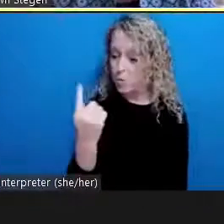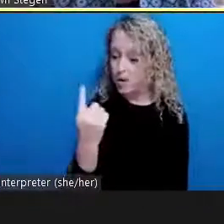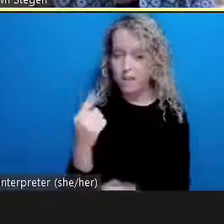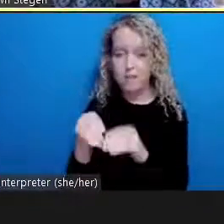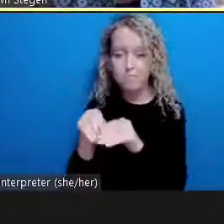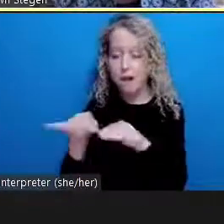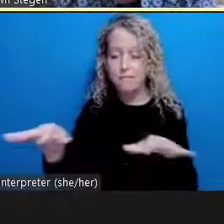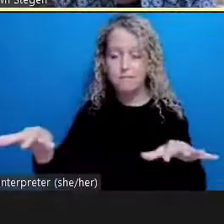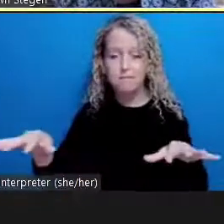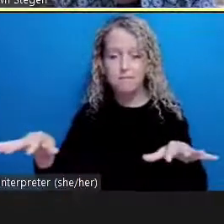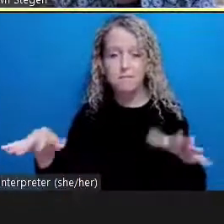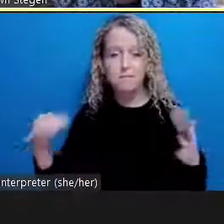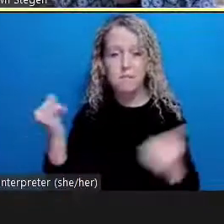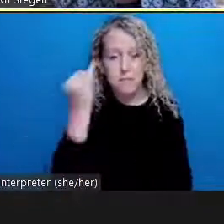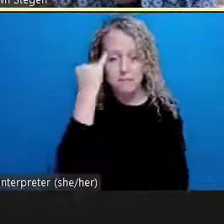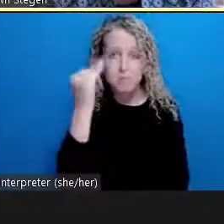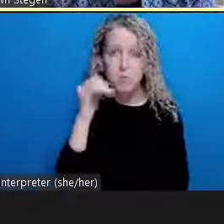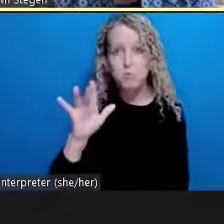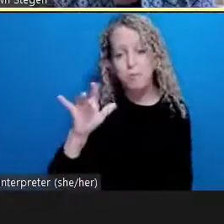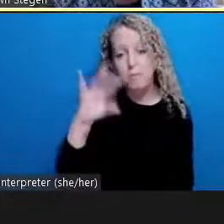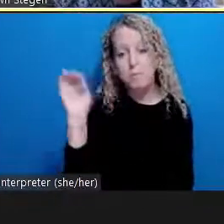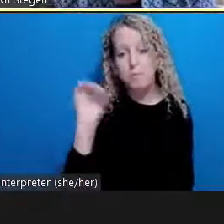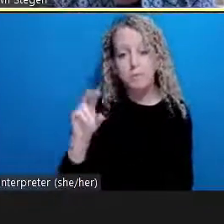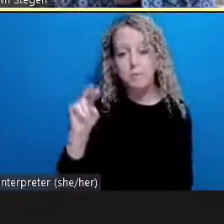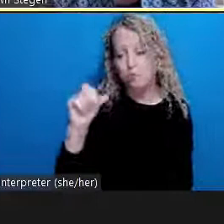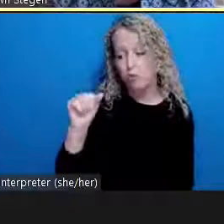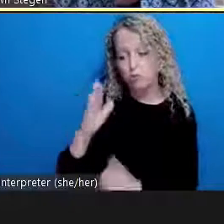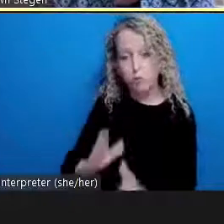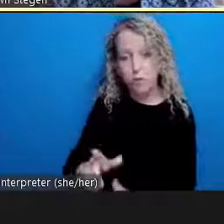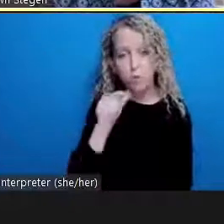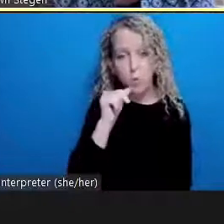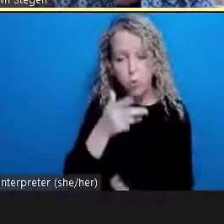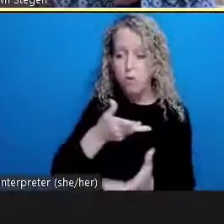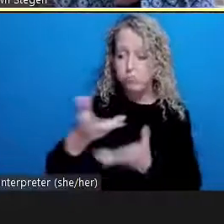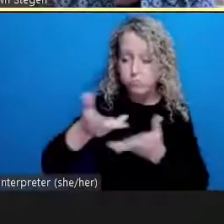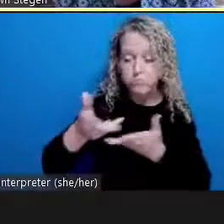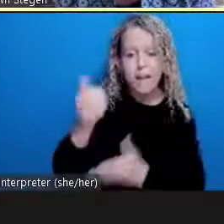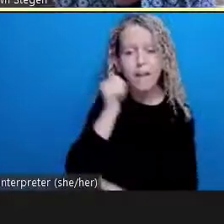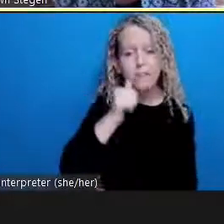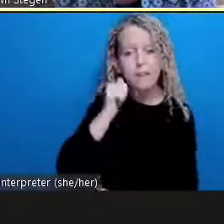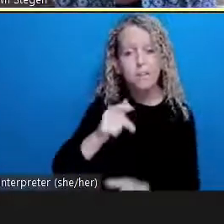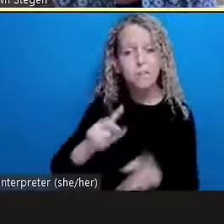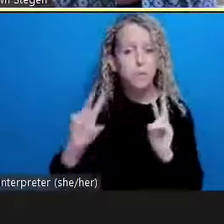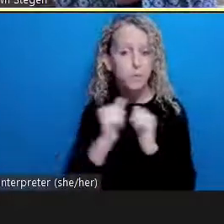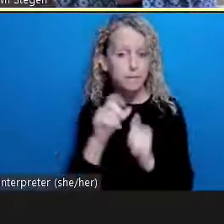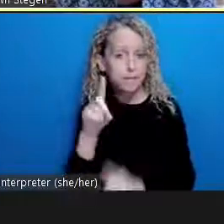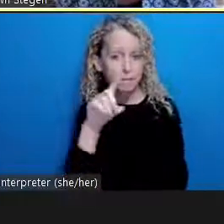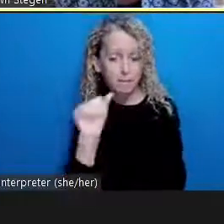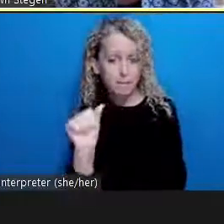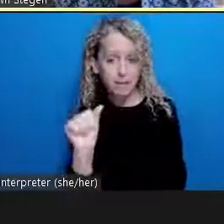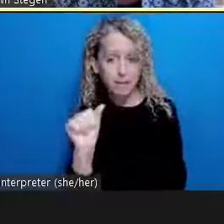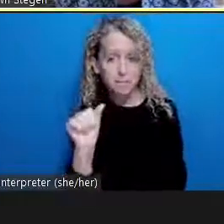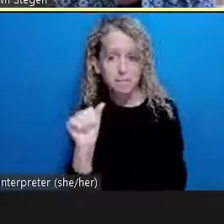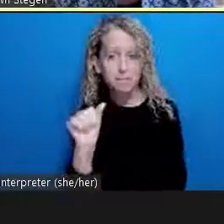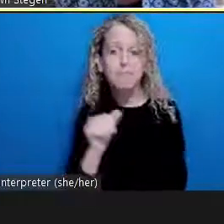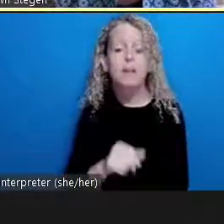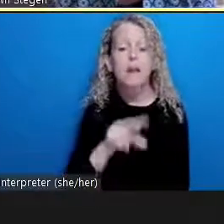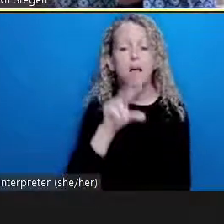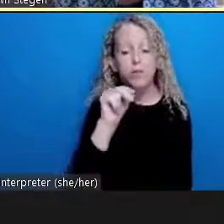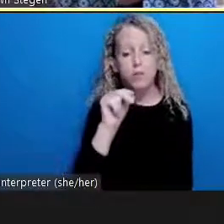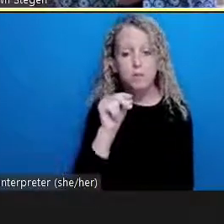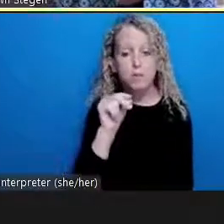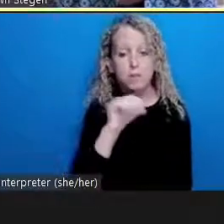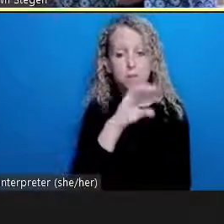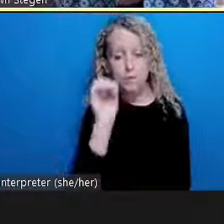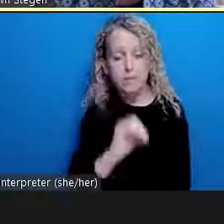in 25% of Nova Scotians who interact daily with persons with disabilities, and the 30% of Nova Scotians that